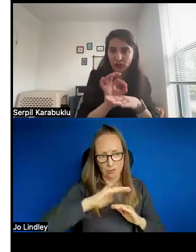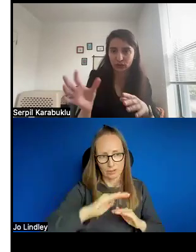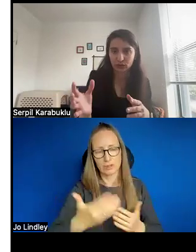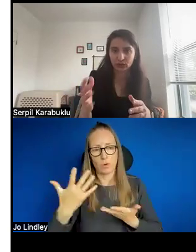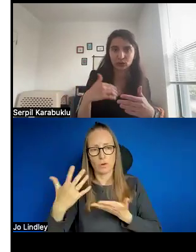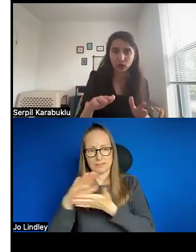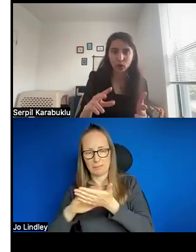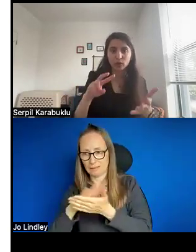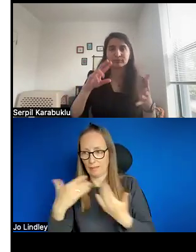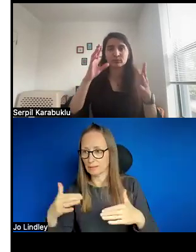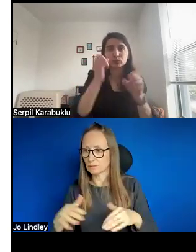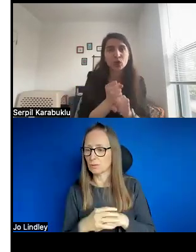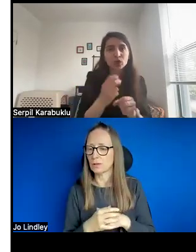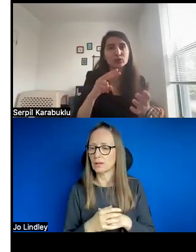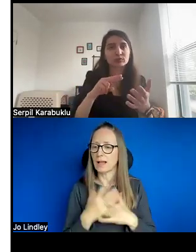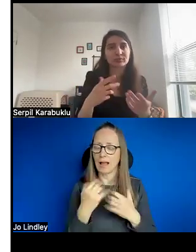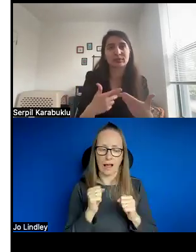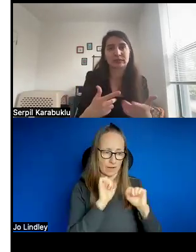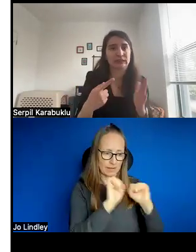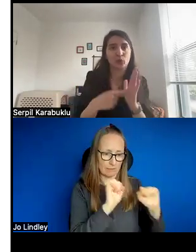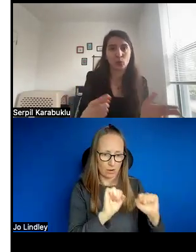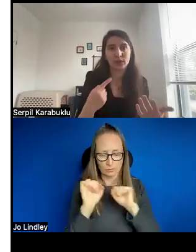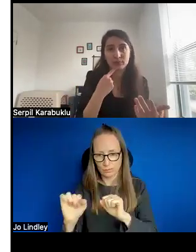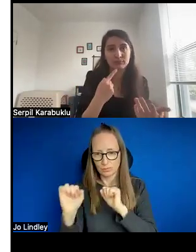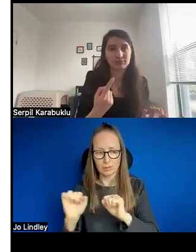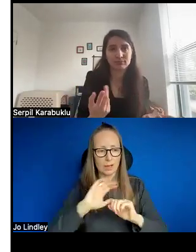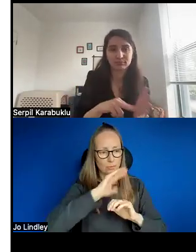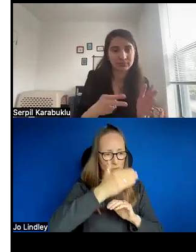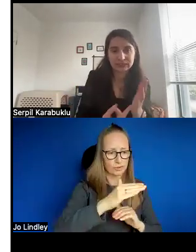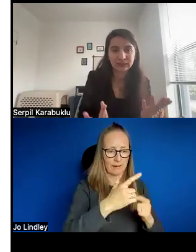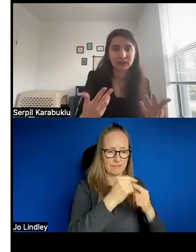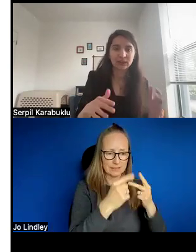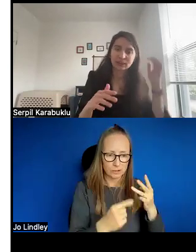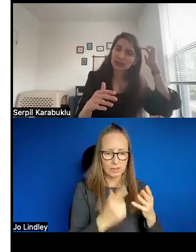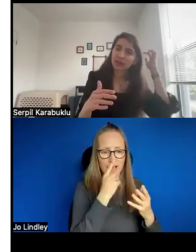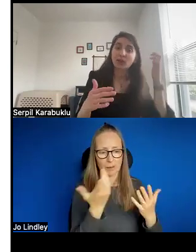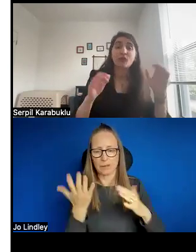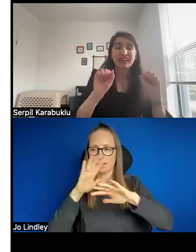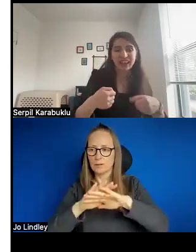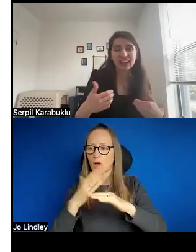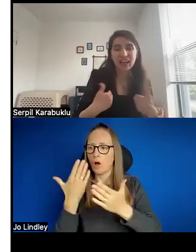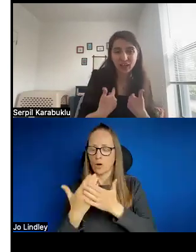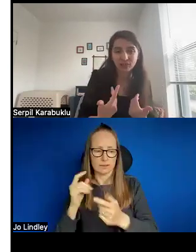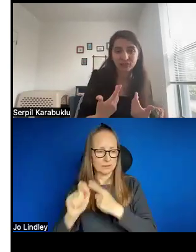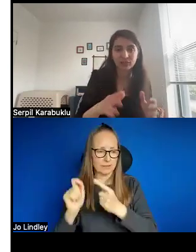se, but they do have their own prosodic features, and these can be mapped onto specific functions.